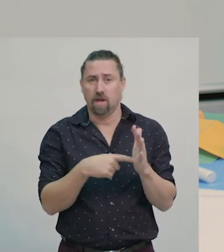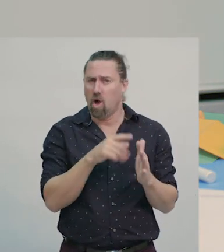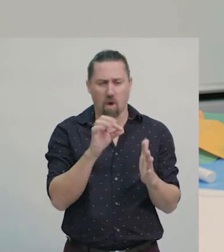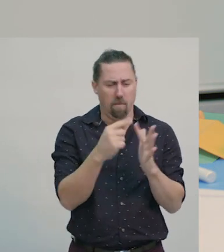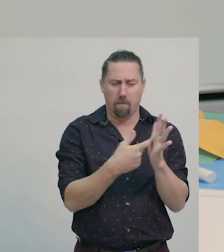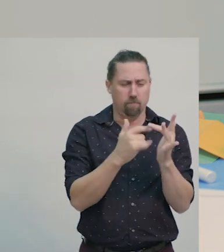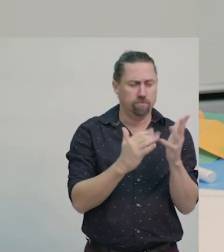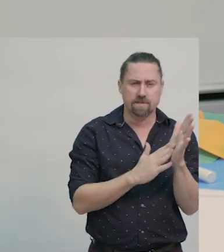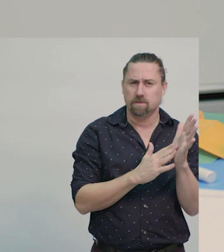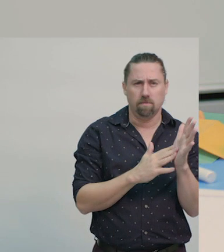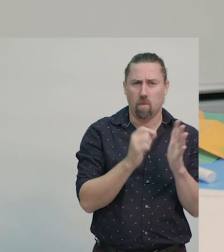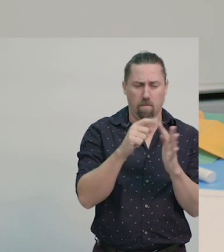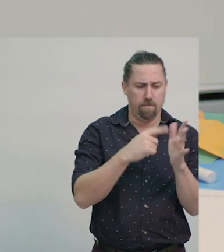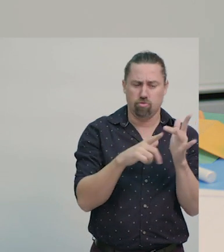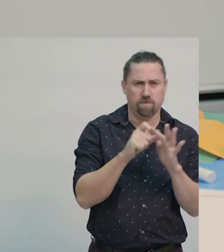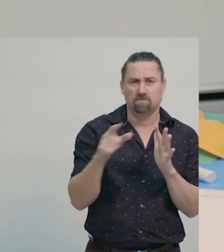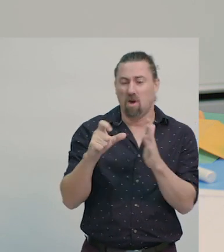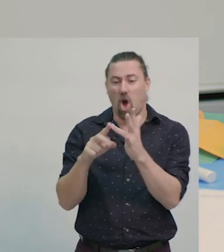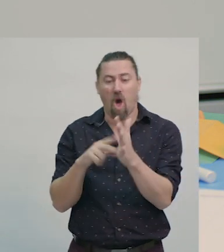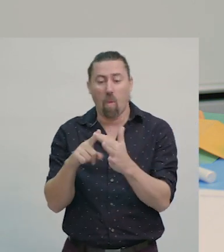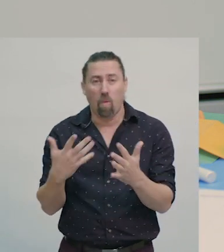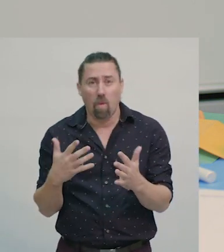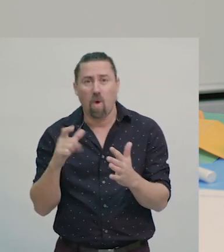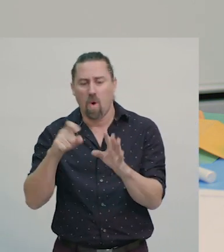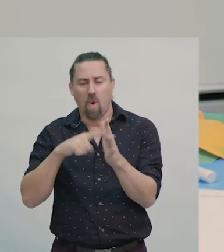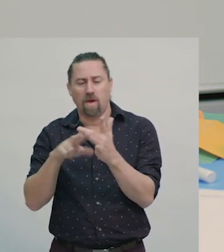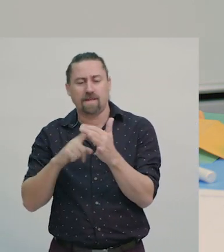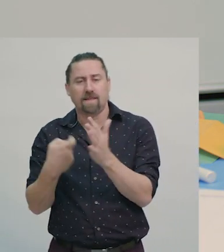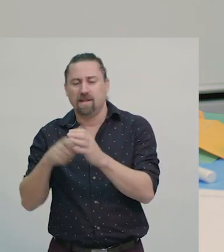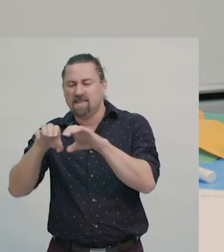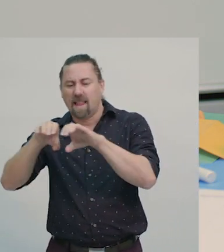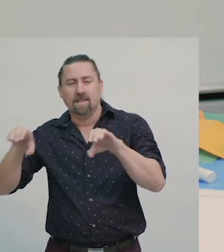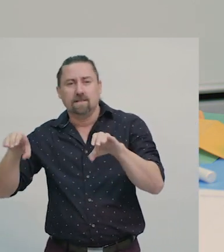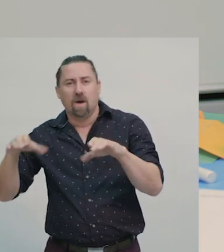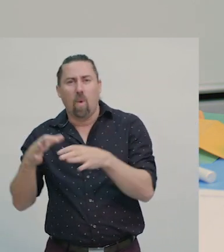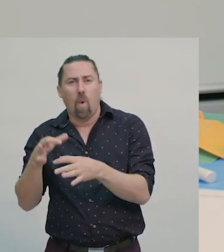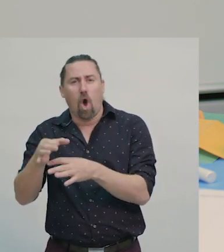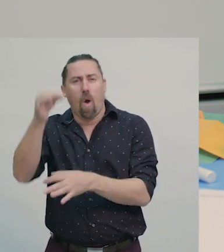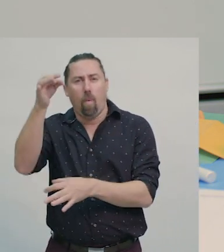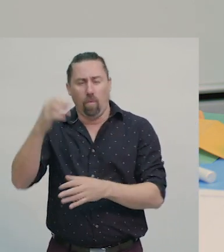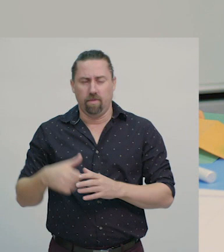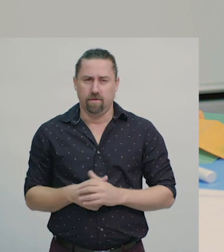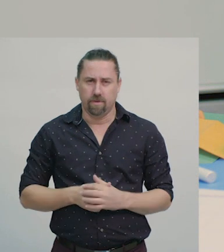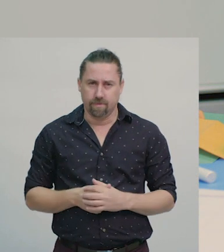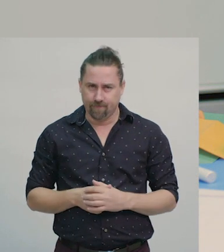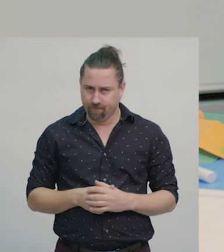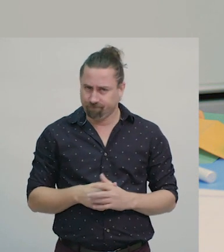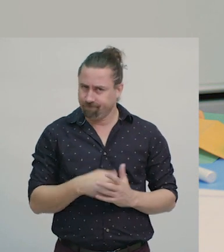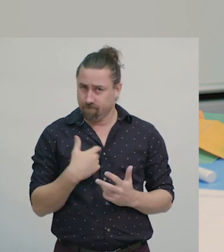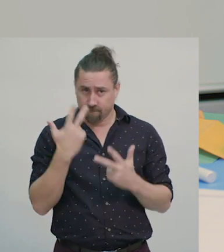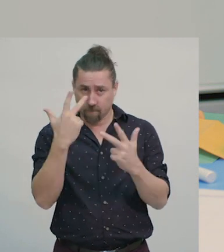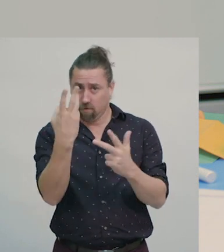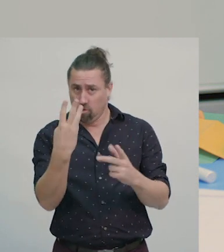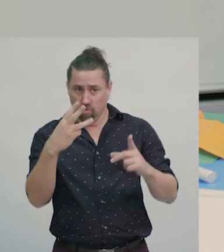pyramids, like a cone or a cylinder. One of the ways we can represent 3D